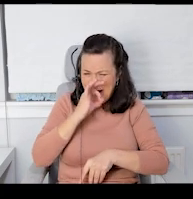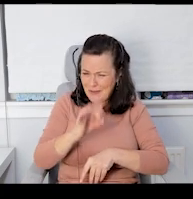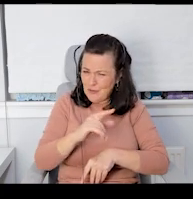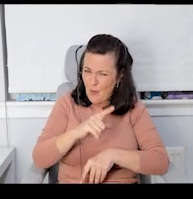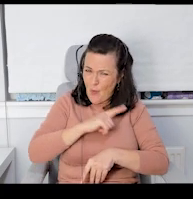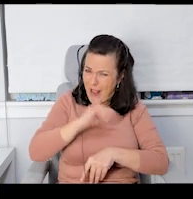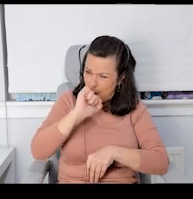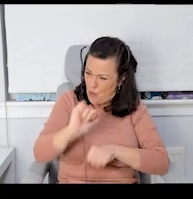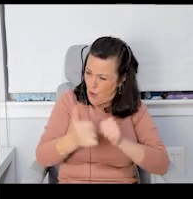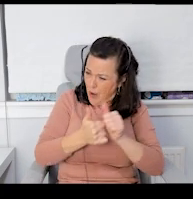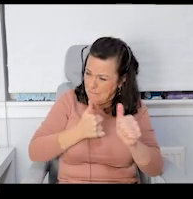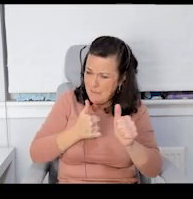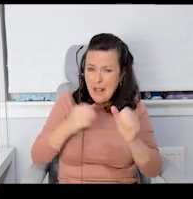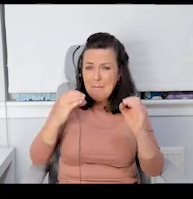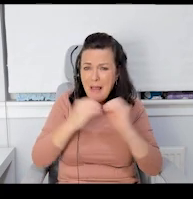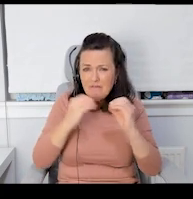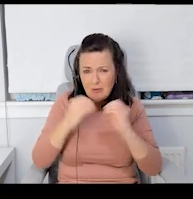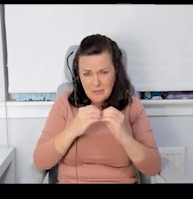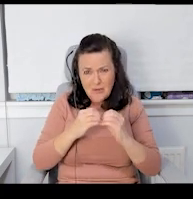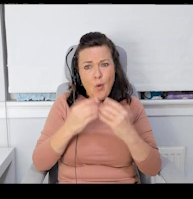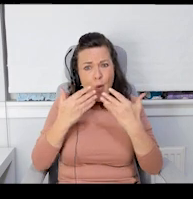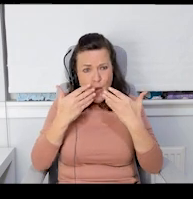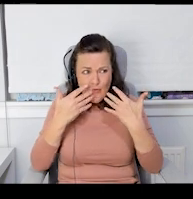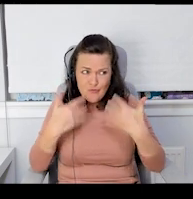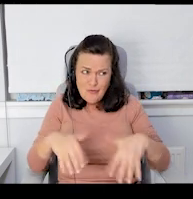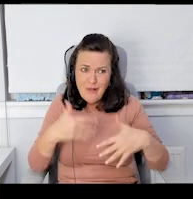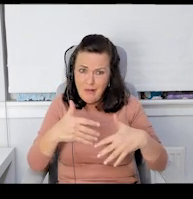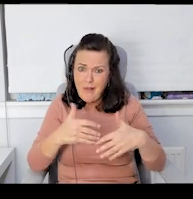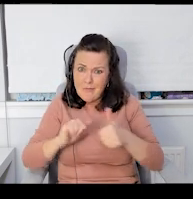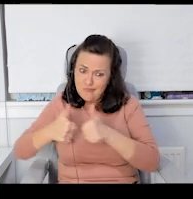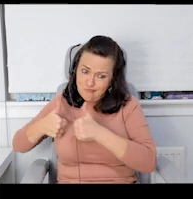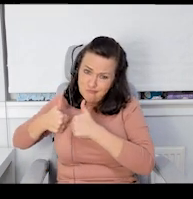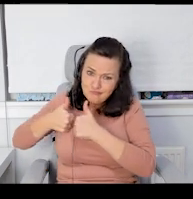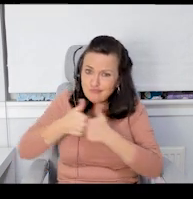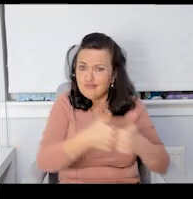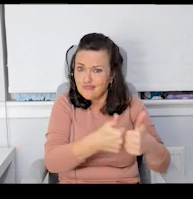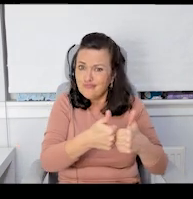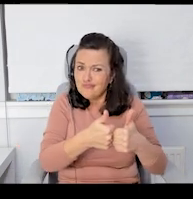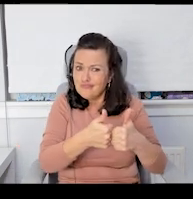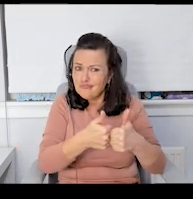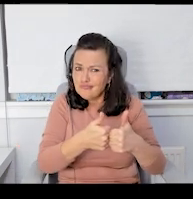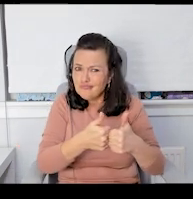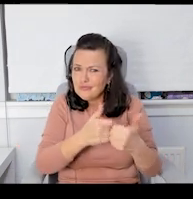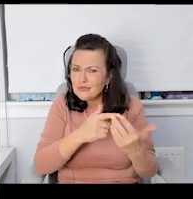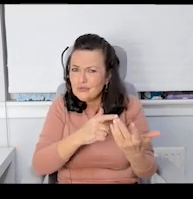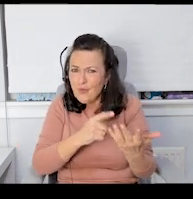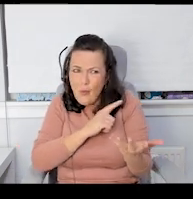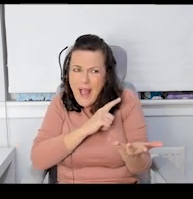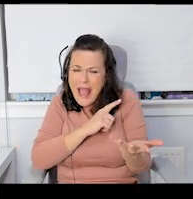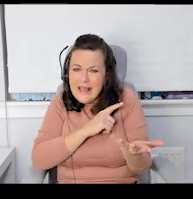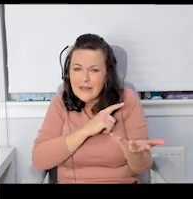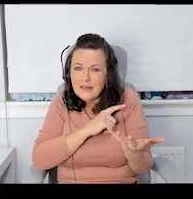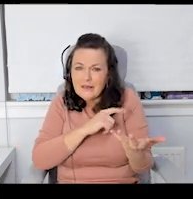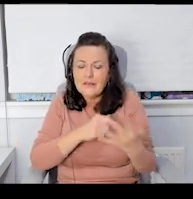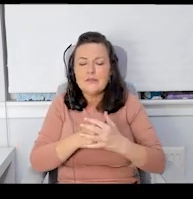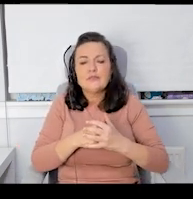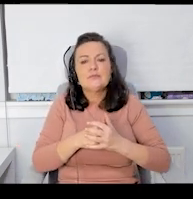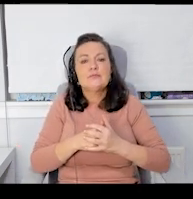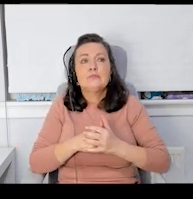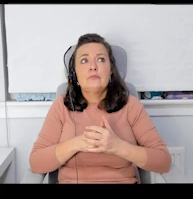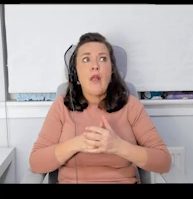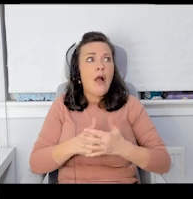apprenticeship programmes? I think because you can see with apprentices coming into the business, they're bringing new ideas. Young